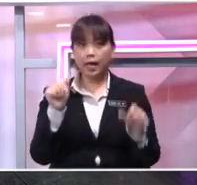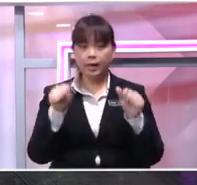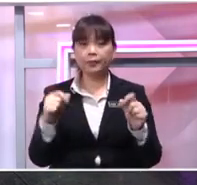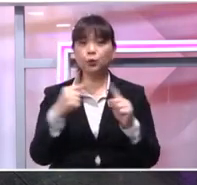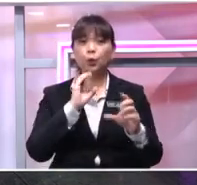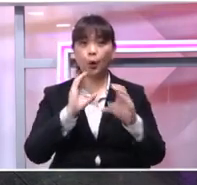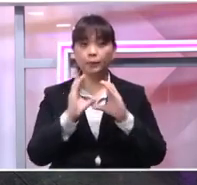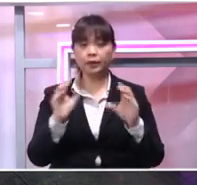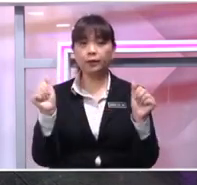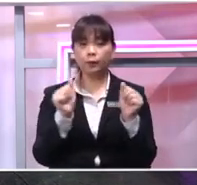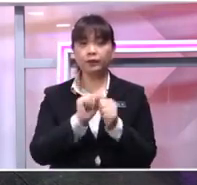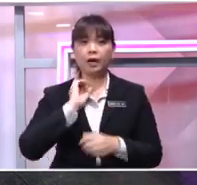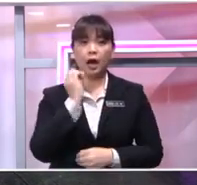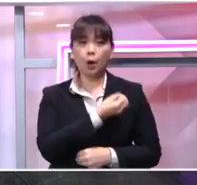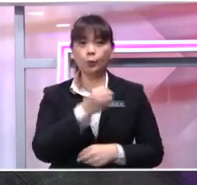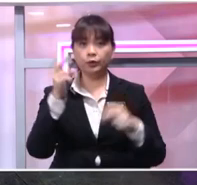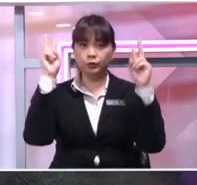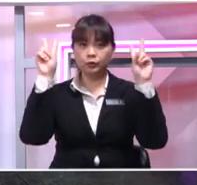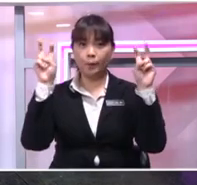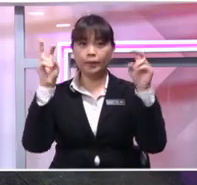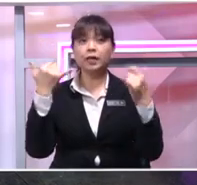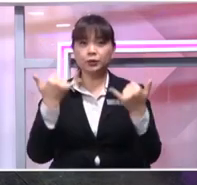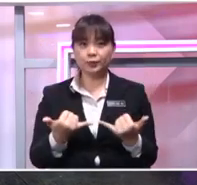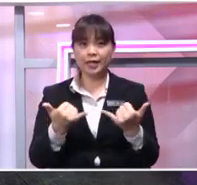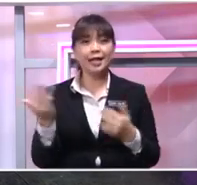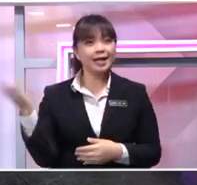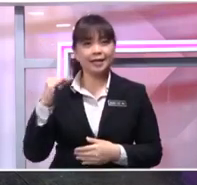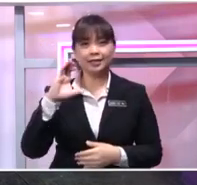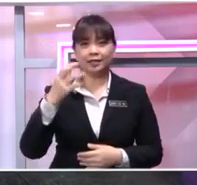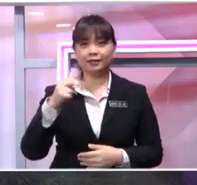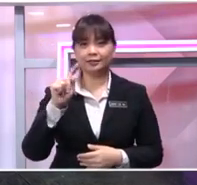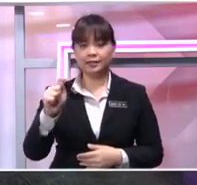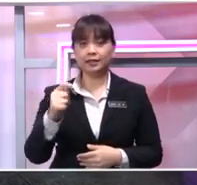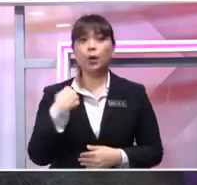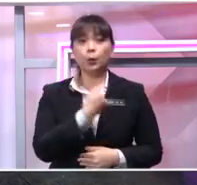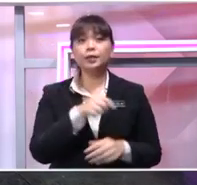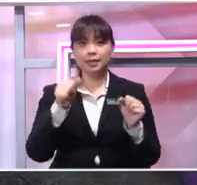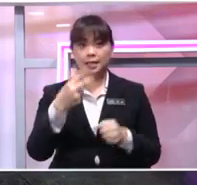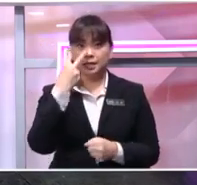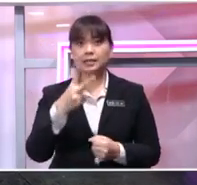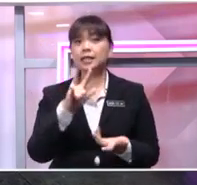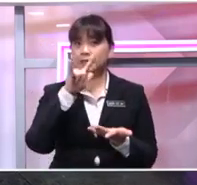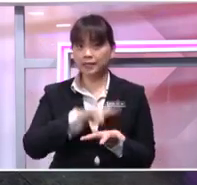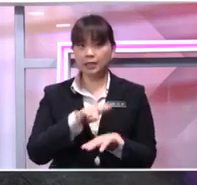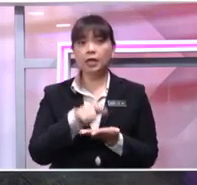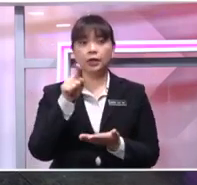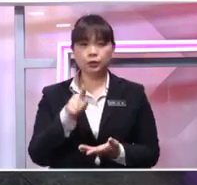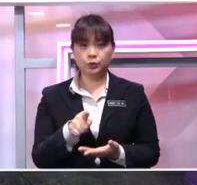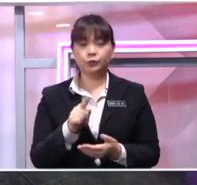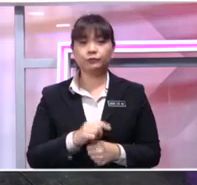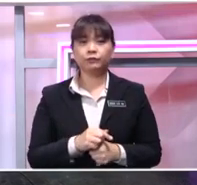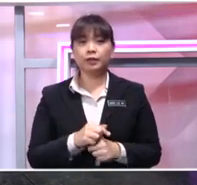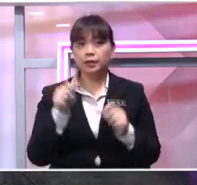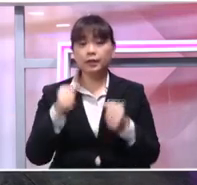communicate with our topic today. Let's chat, okay? Yes. And we can see that you actually